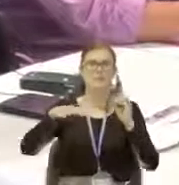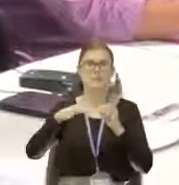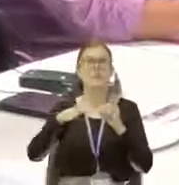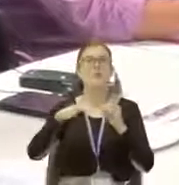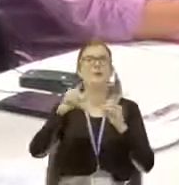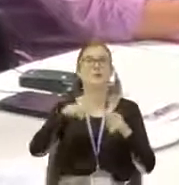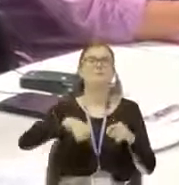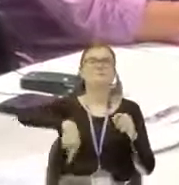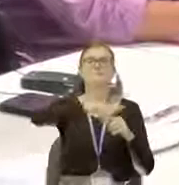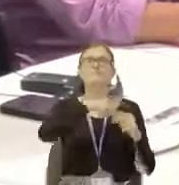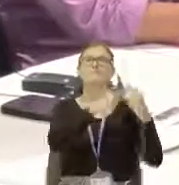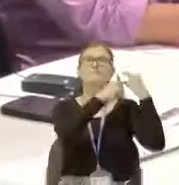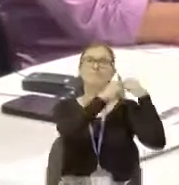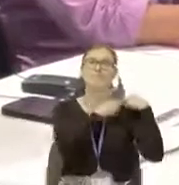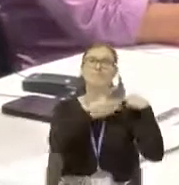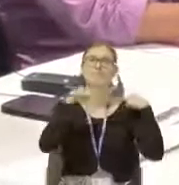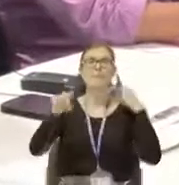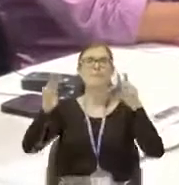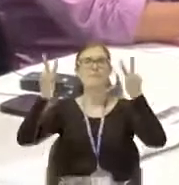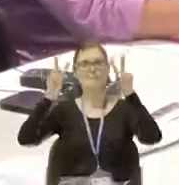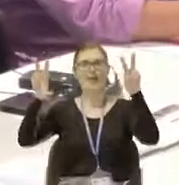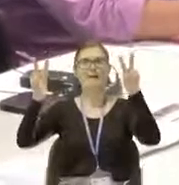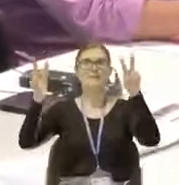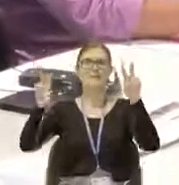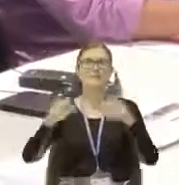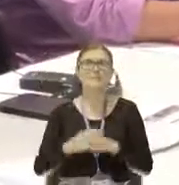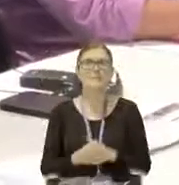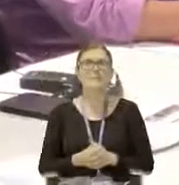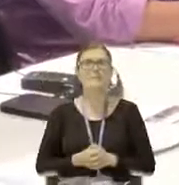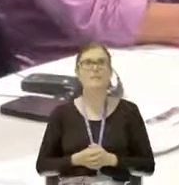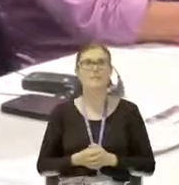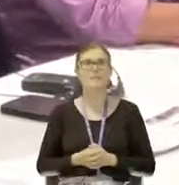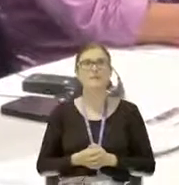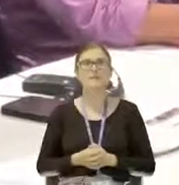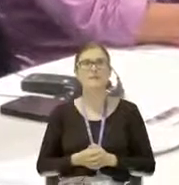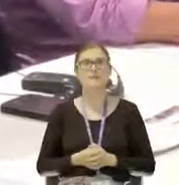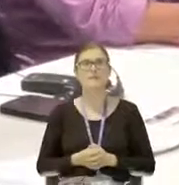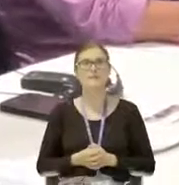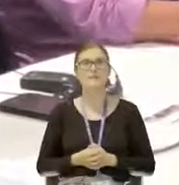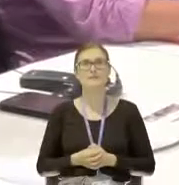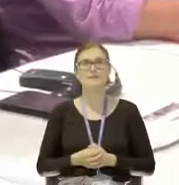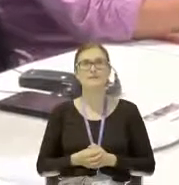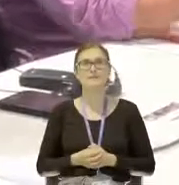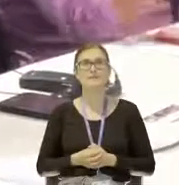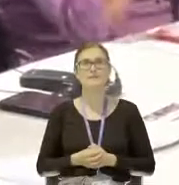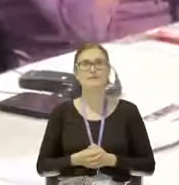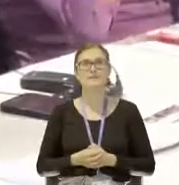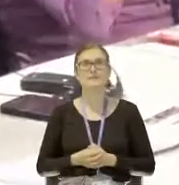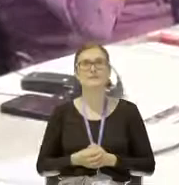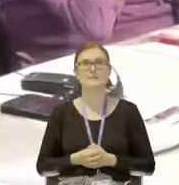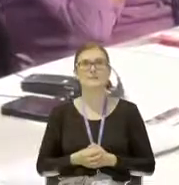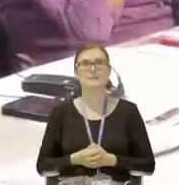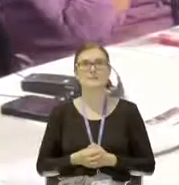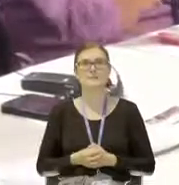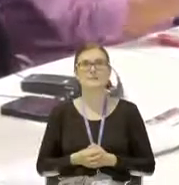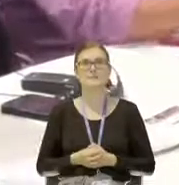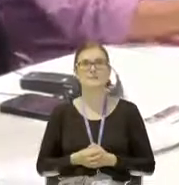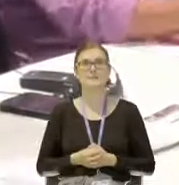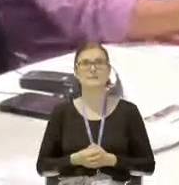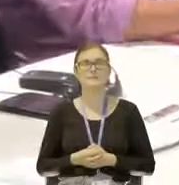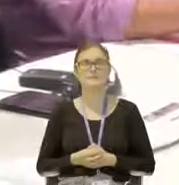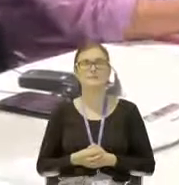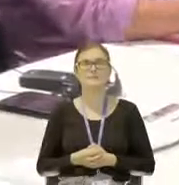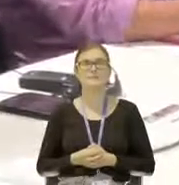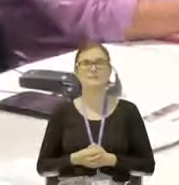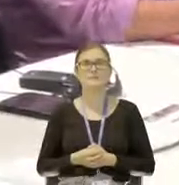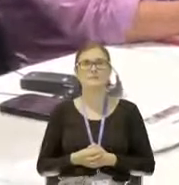participation approach is widely practiced and different processes. local leaders would be